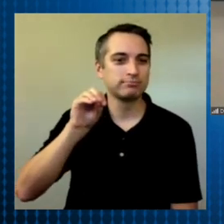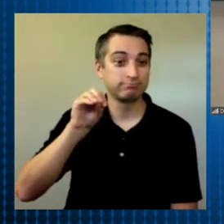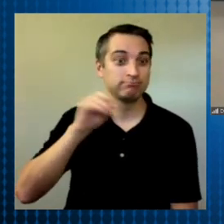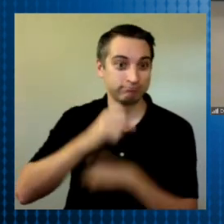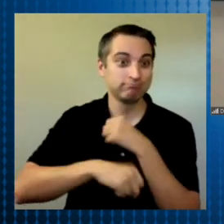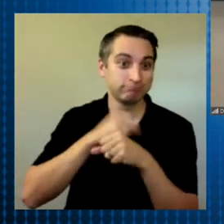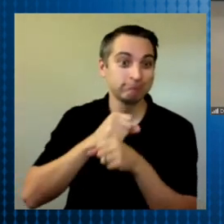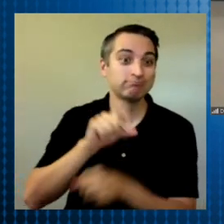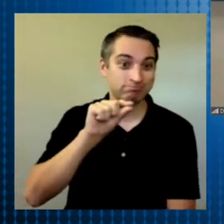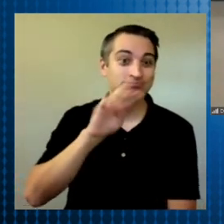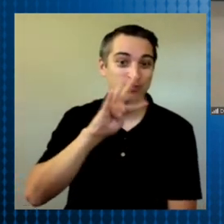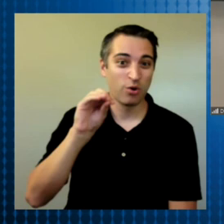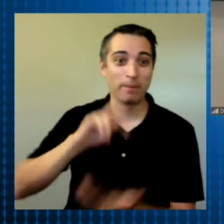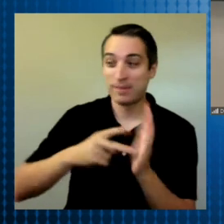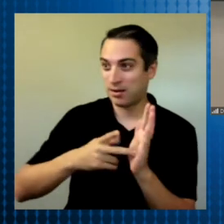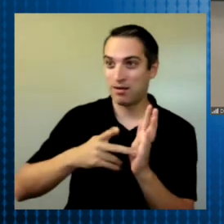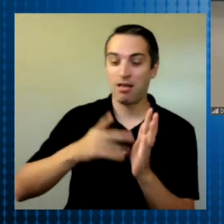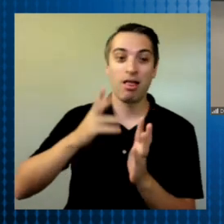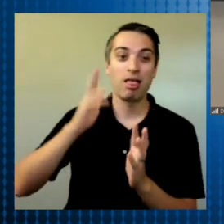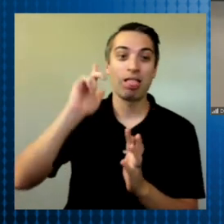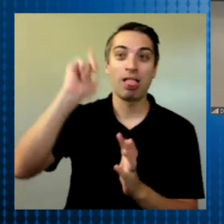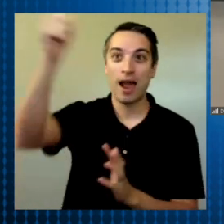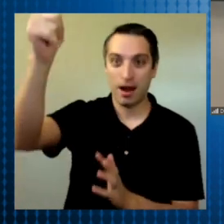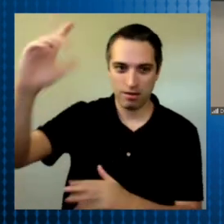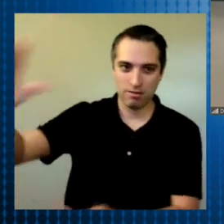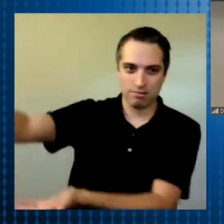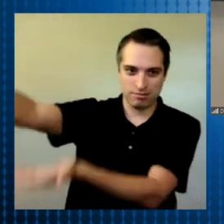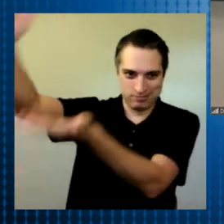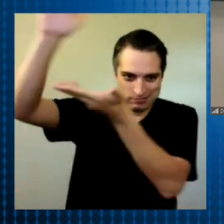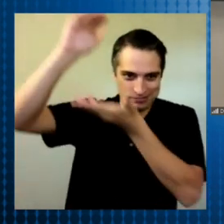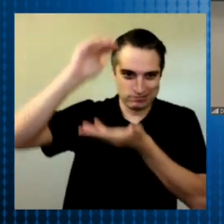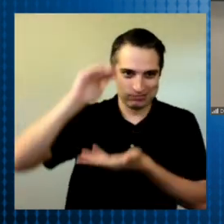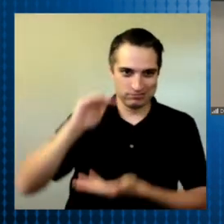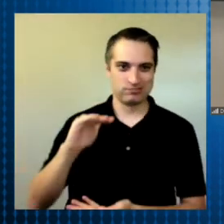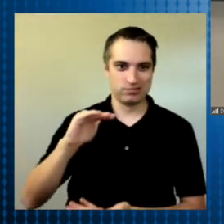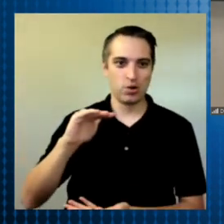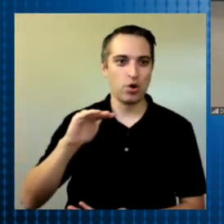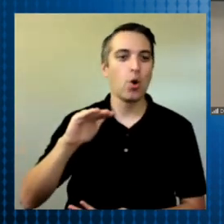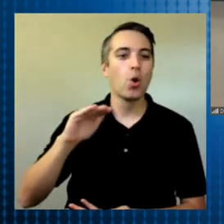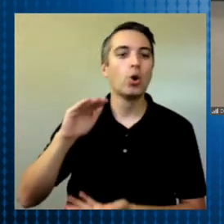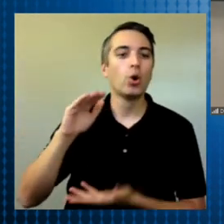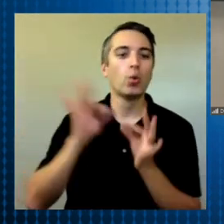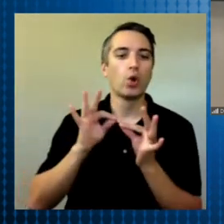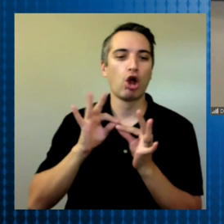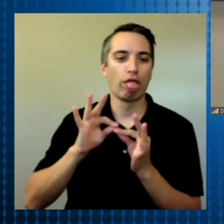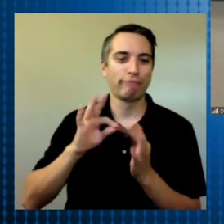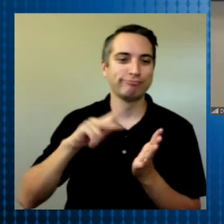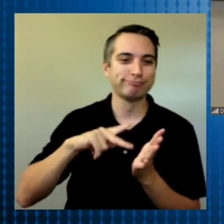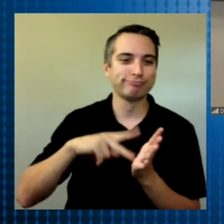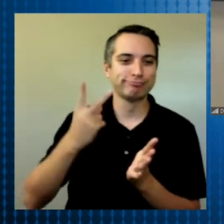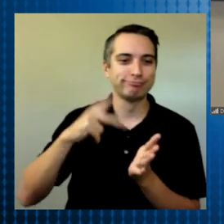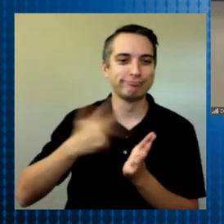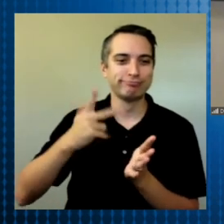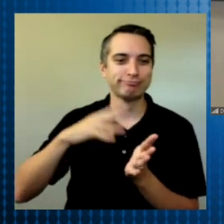life and in business, that sometimes the immediacy is not the real key to the game. And if you